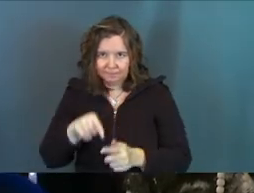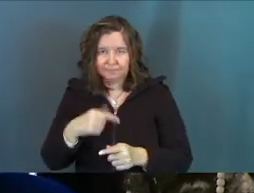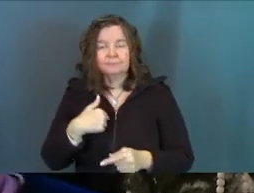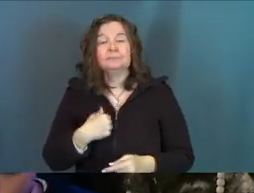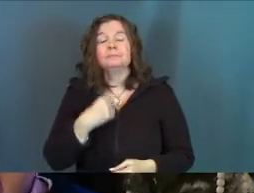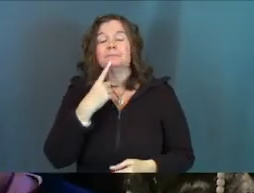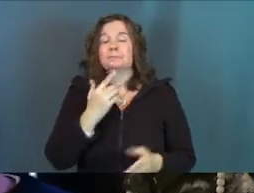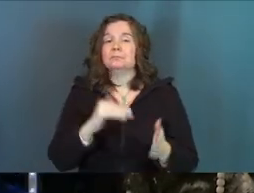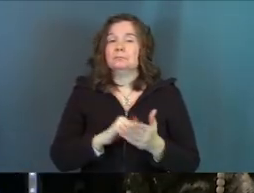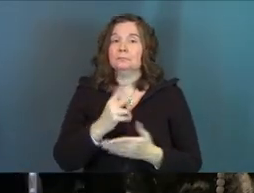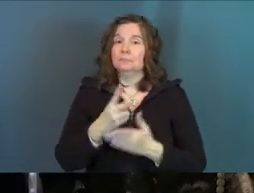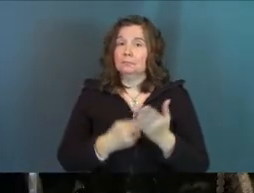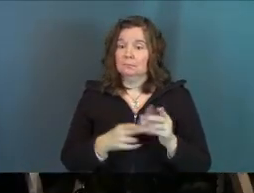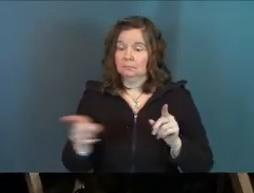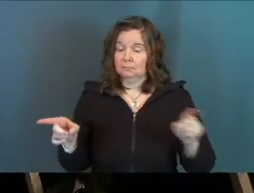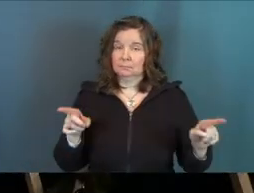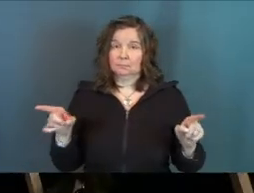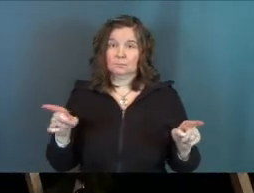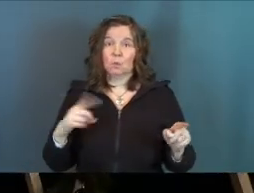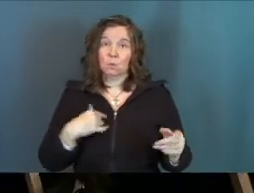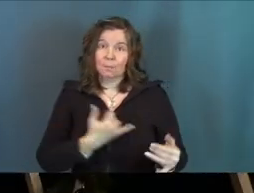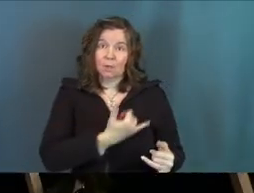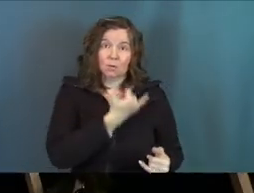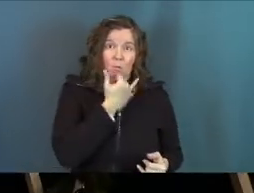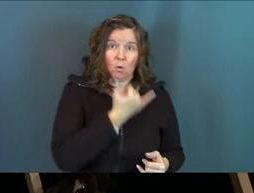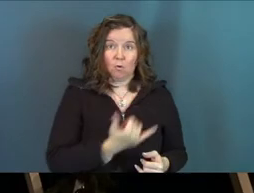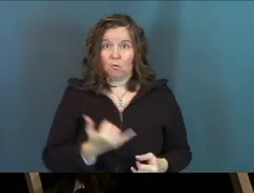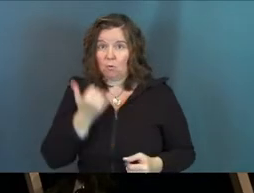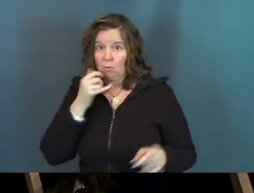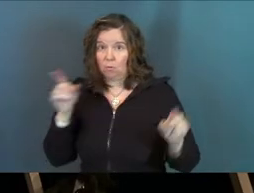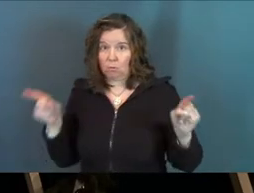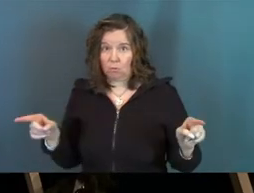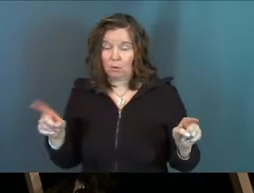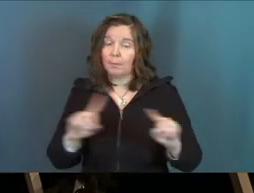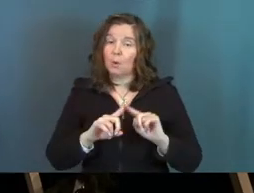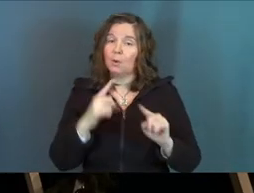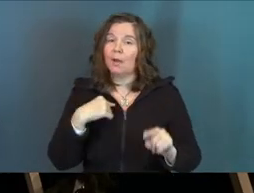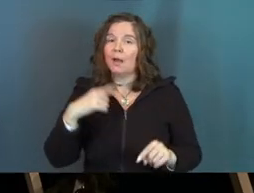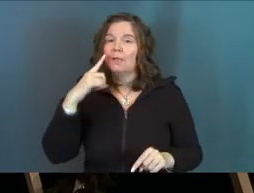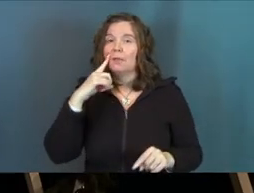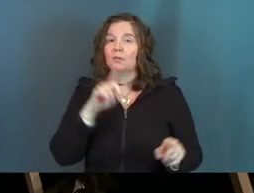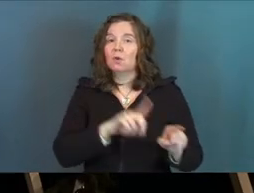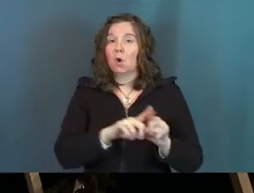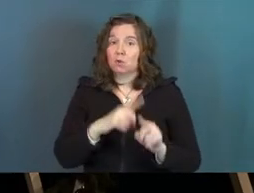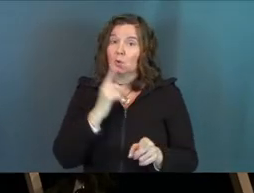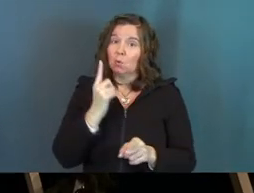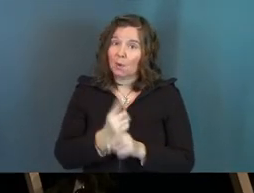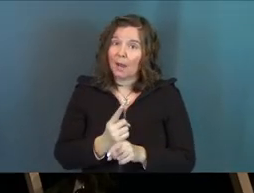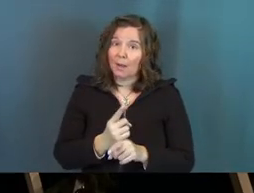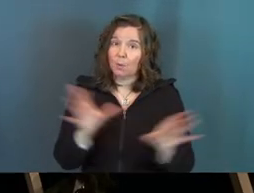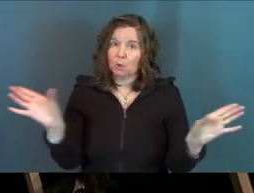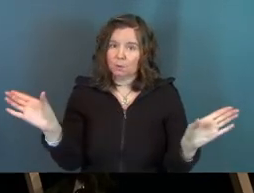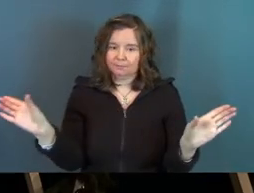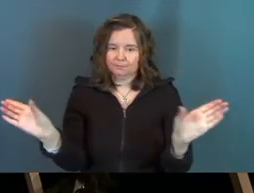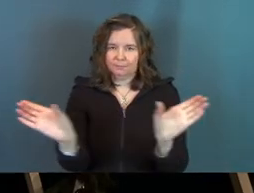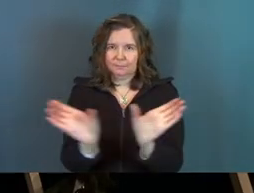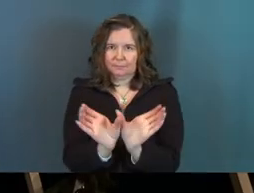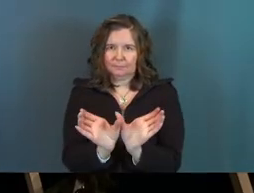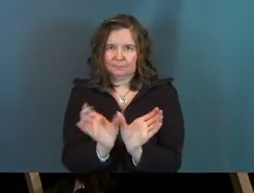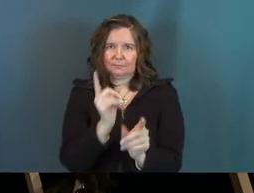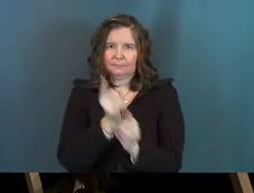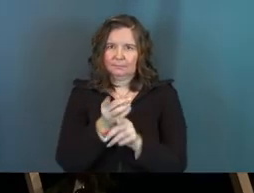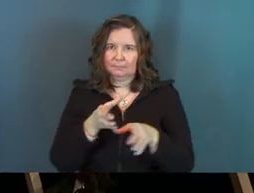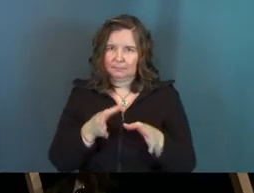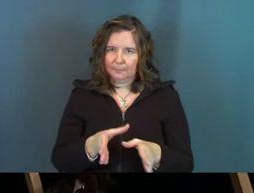again, both of these would be wrong, okay? But ultimately, I think they're also right when you put them together the right